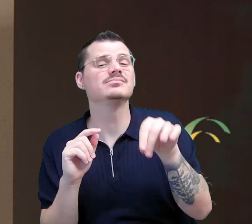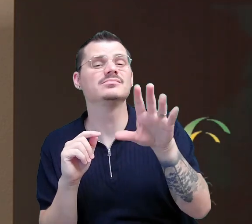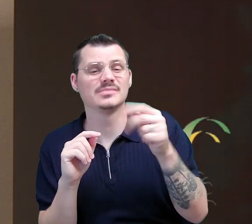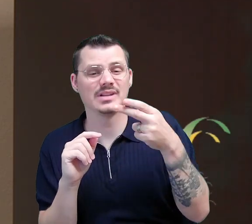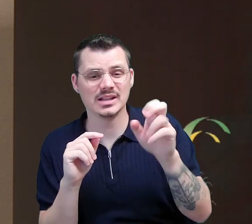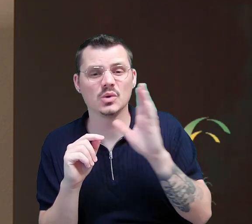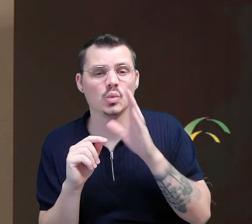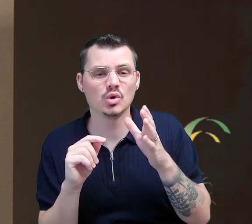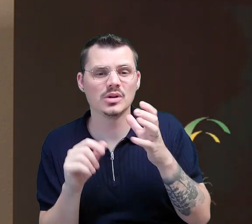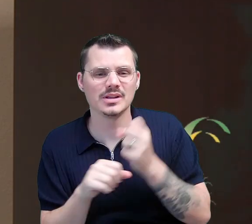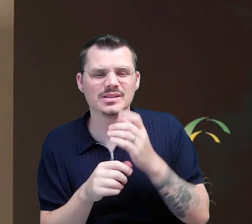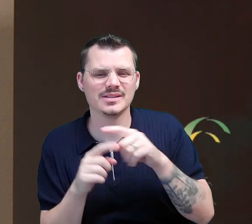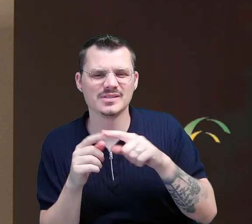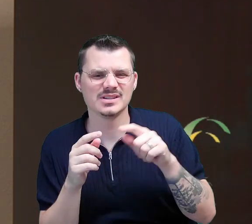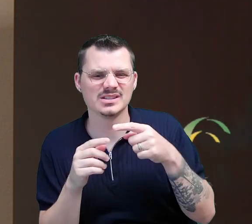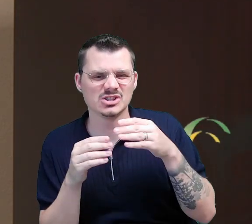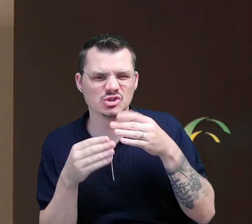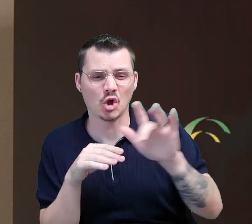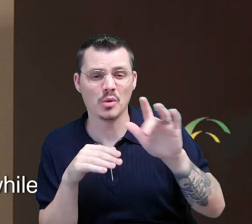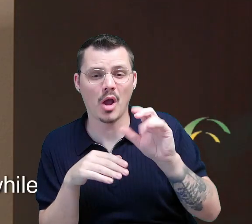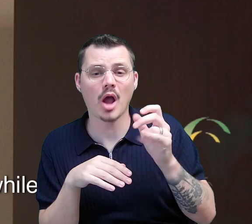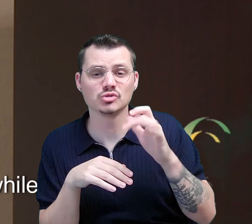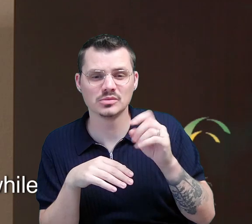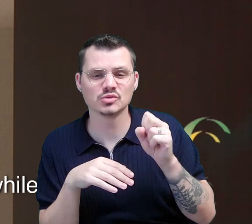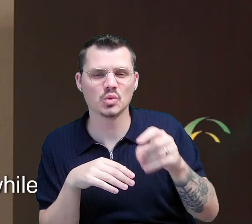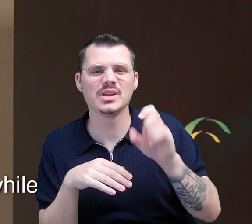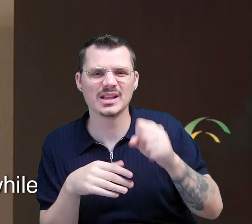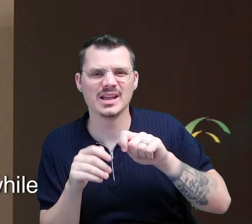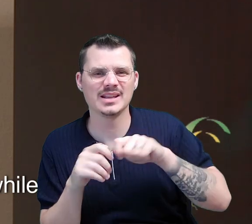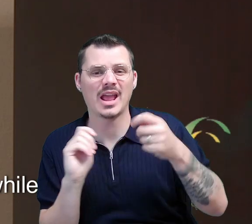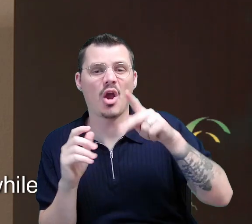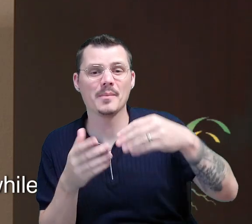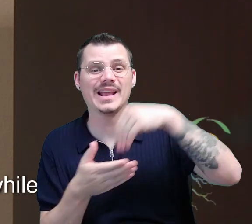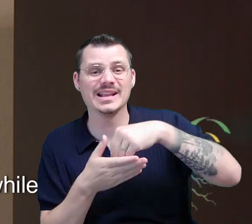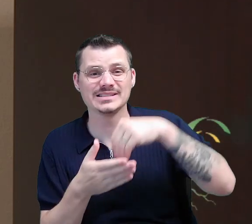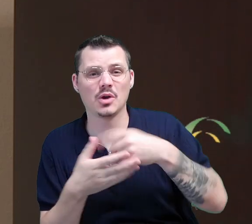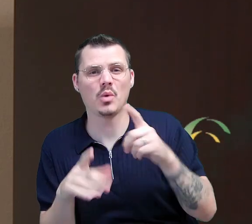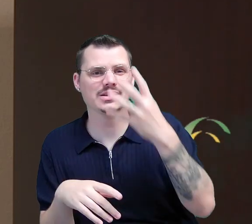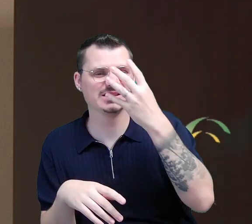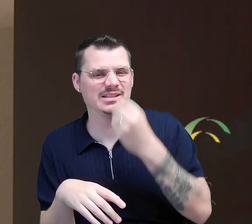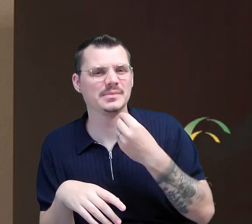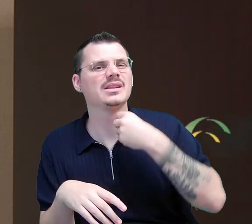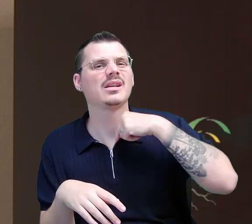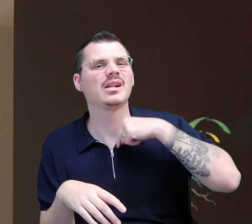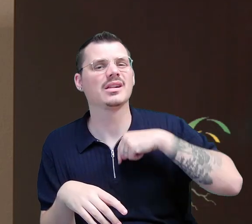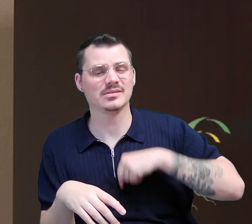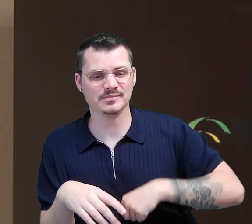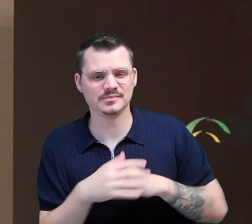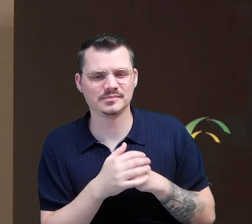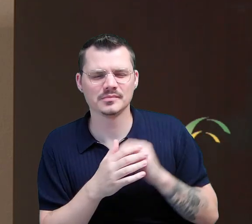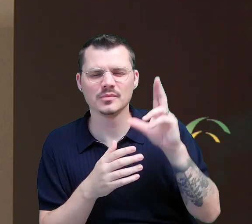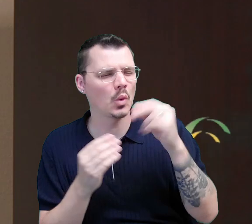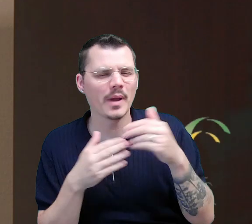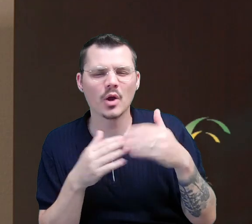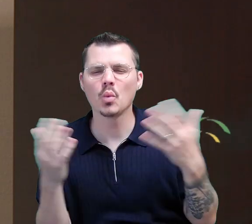would get jagged objects so that he could tear up his insides while he was sleeping.